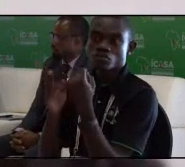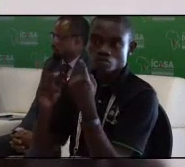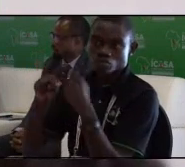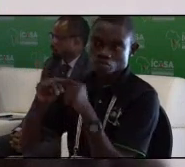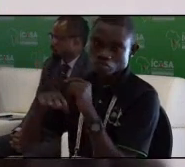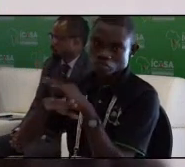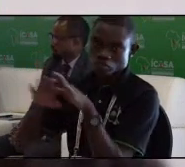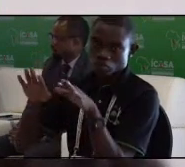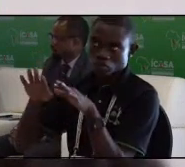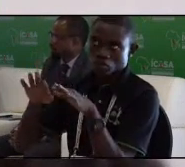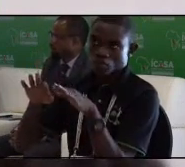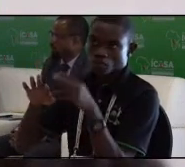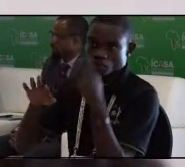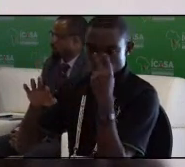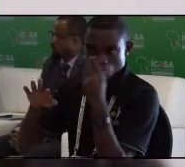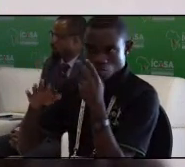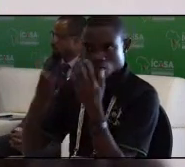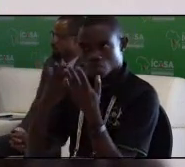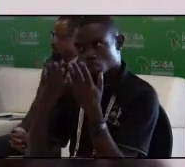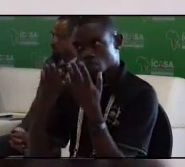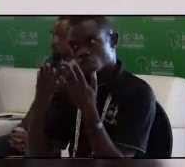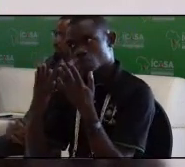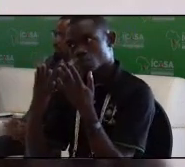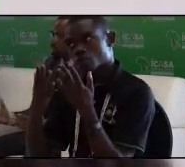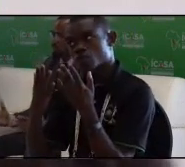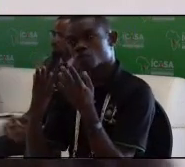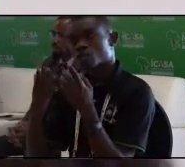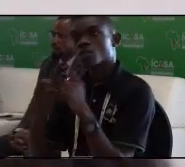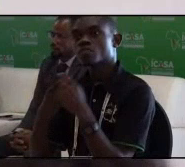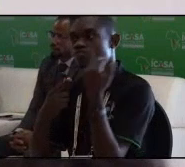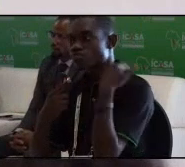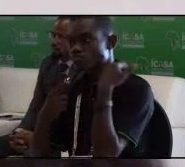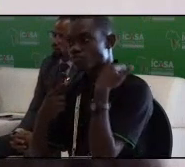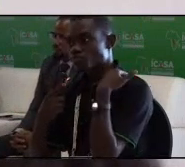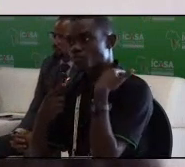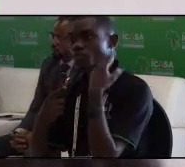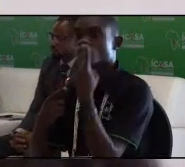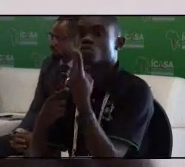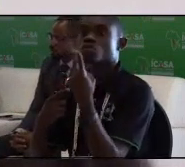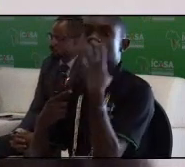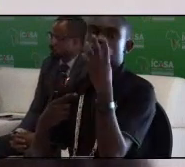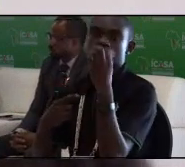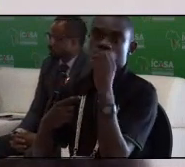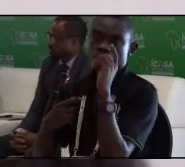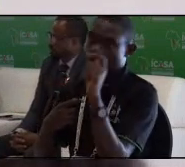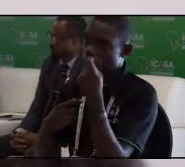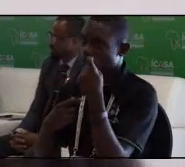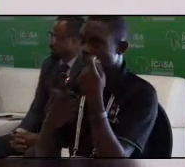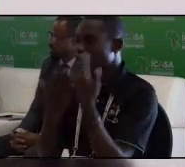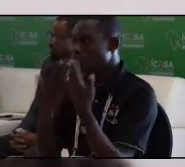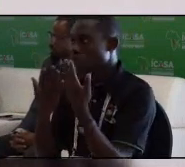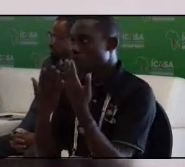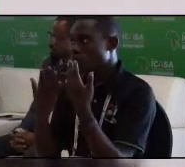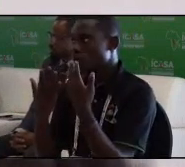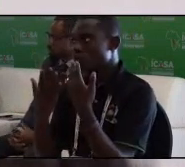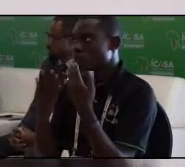So many thanks to Global Fund and CIF for that support. And recently we had over 240,000 blood-based